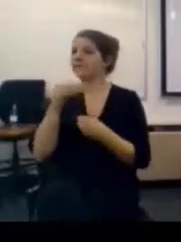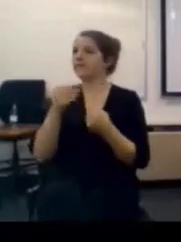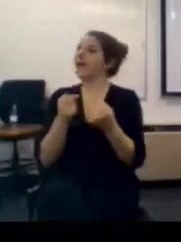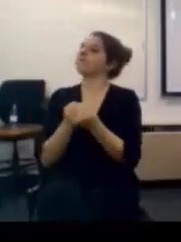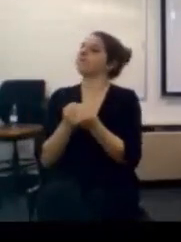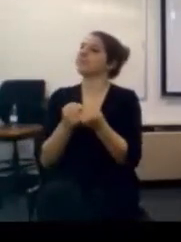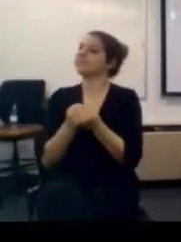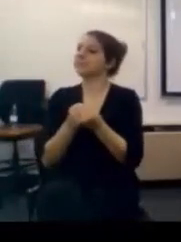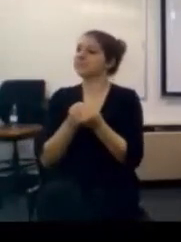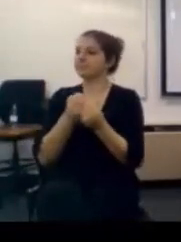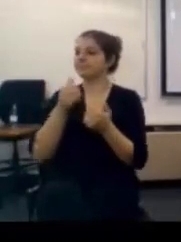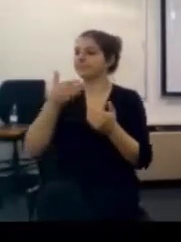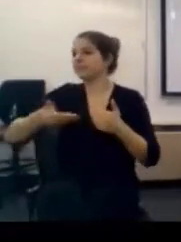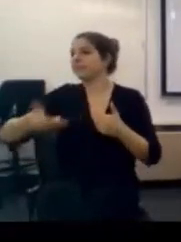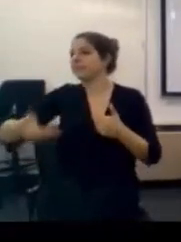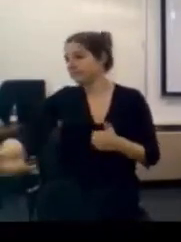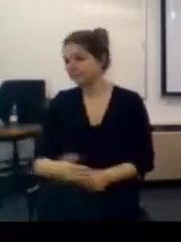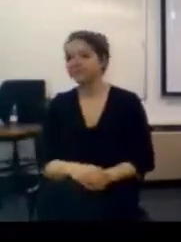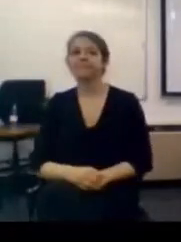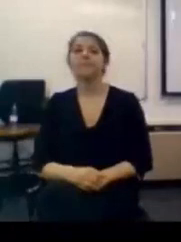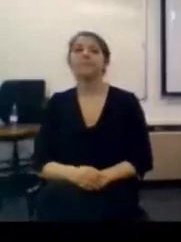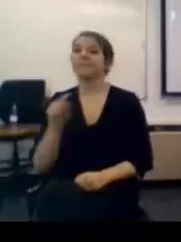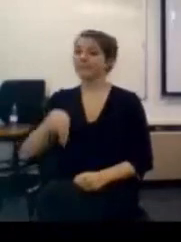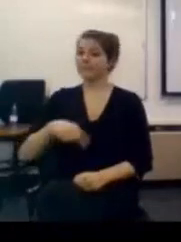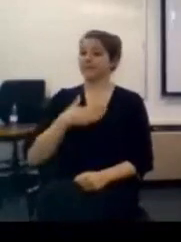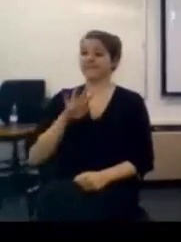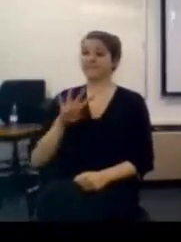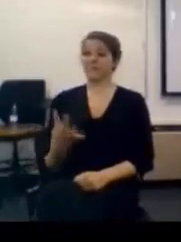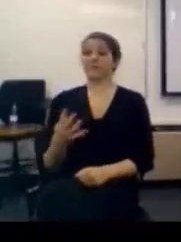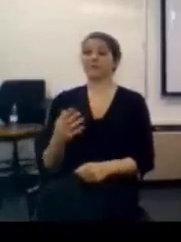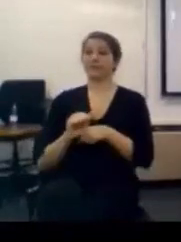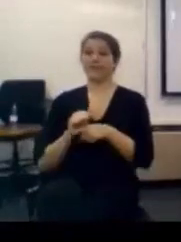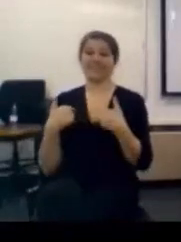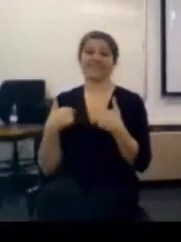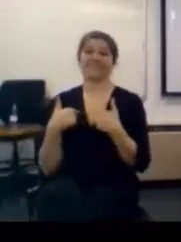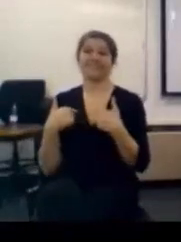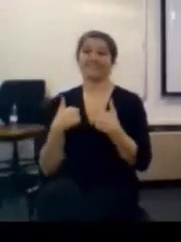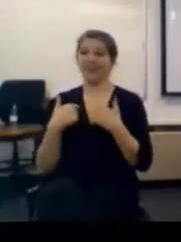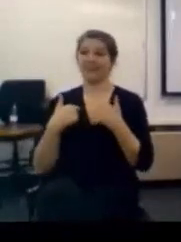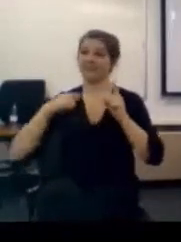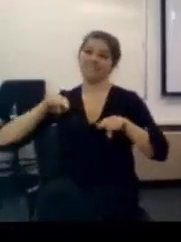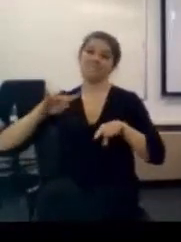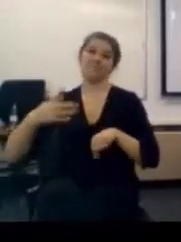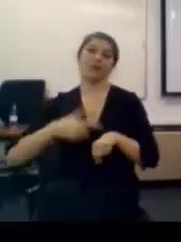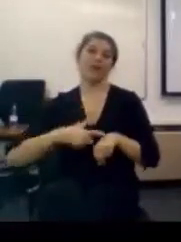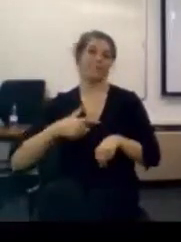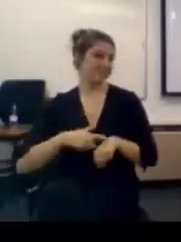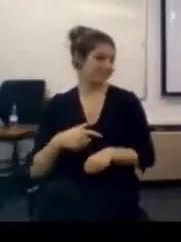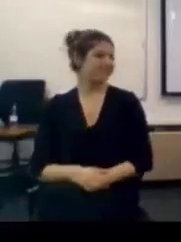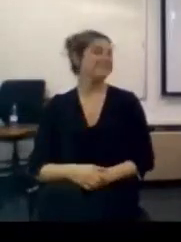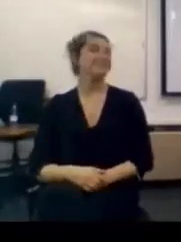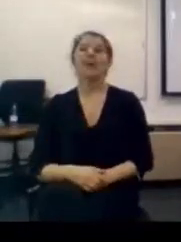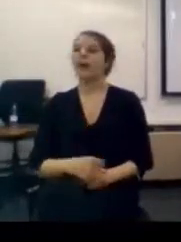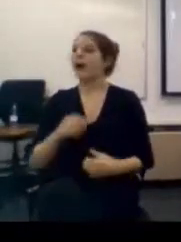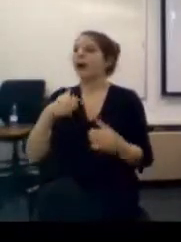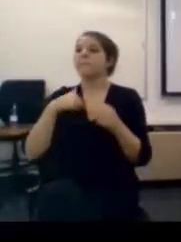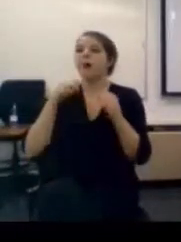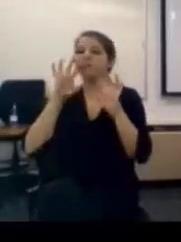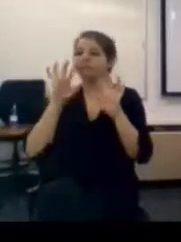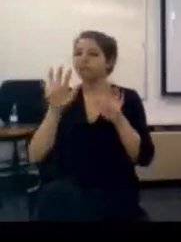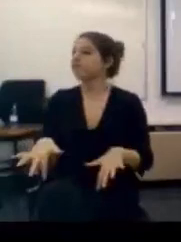Leadership, Inclusion, and Advocacy Series. This is my fourth training in